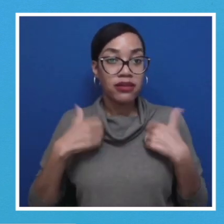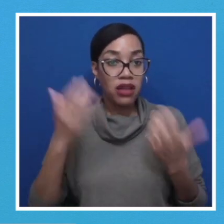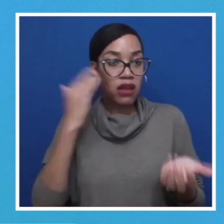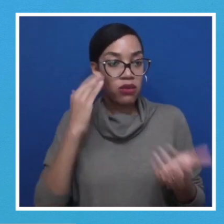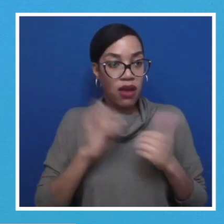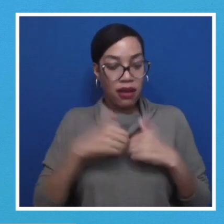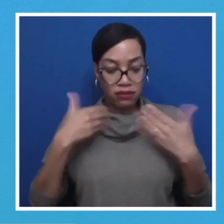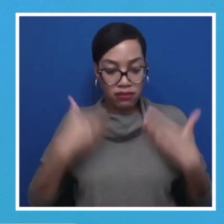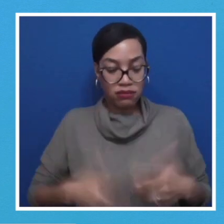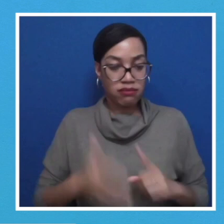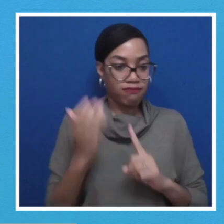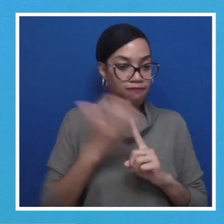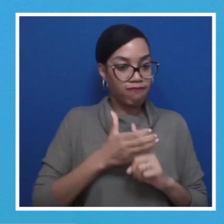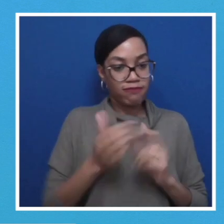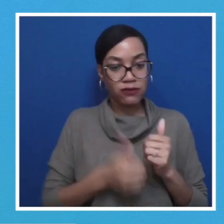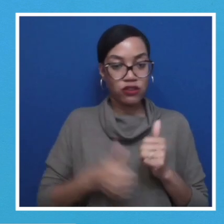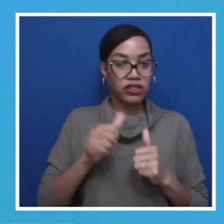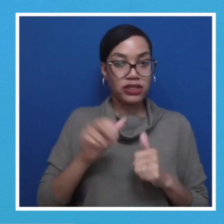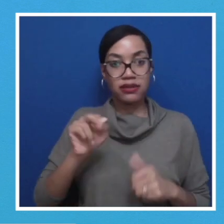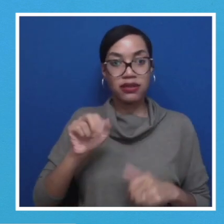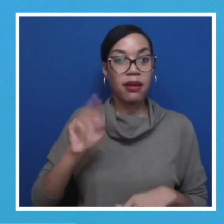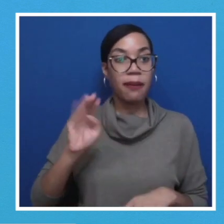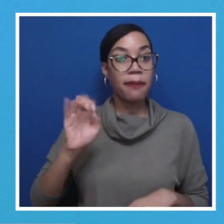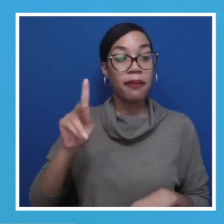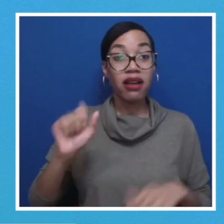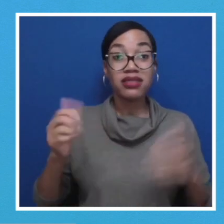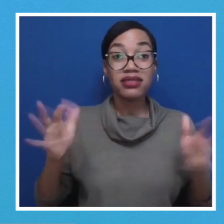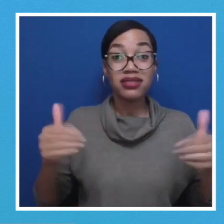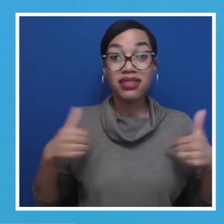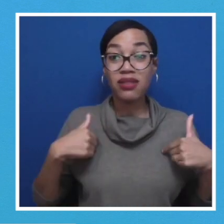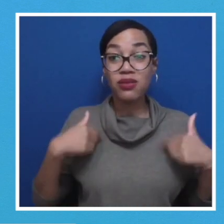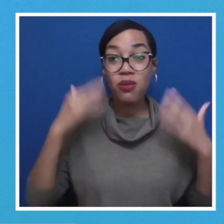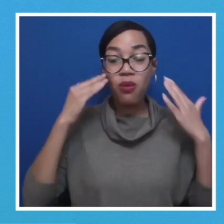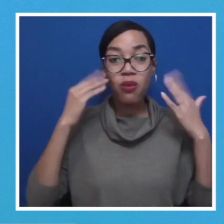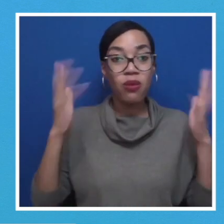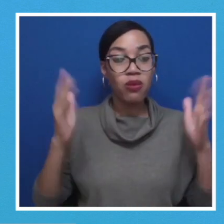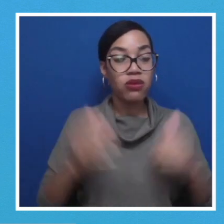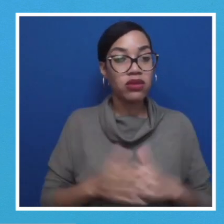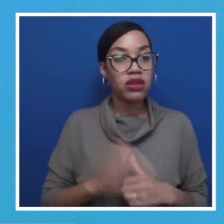Na'Moks. I don't know anything else except our Kunga, our history,